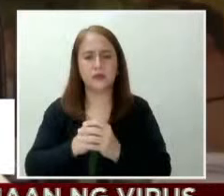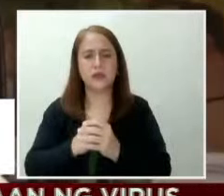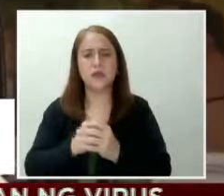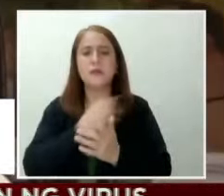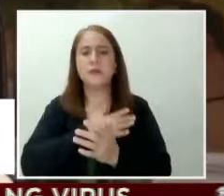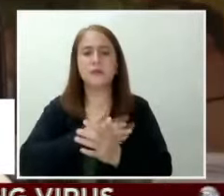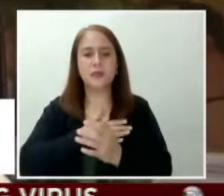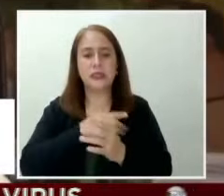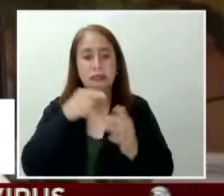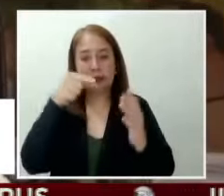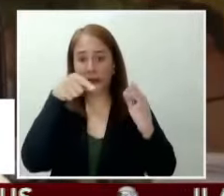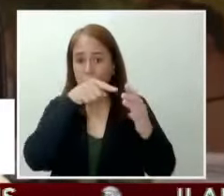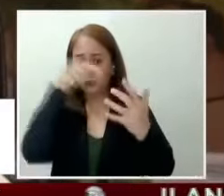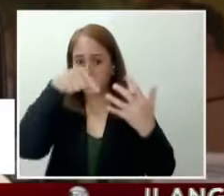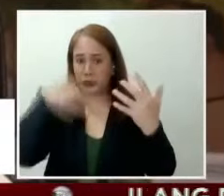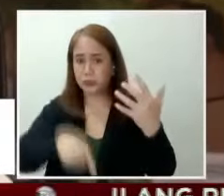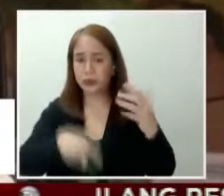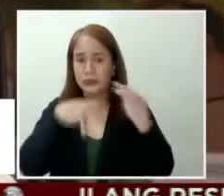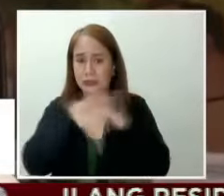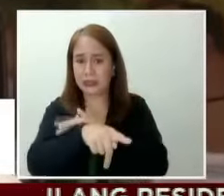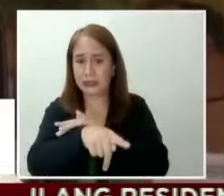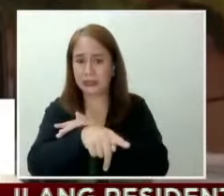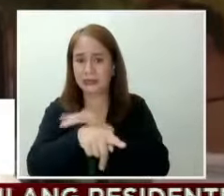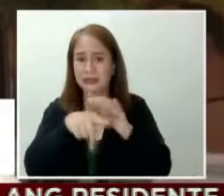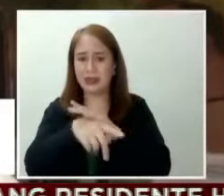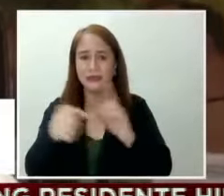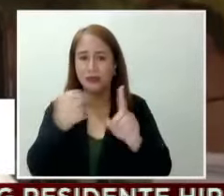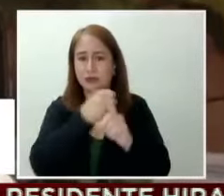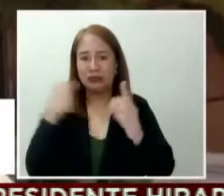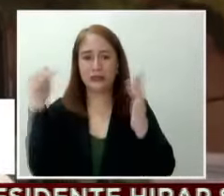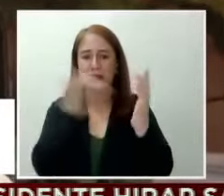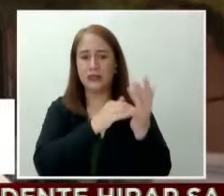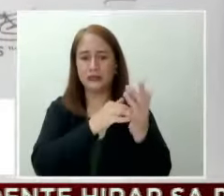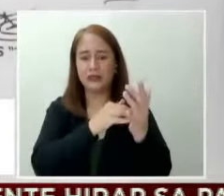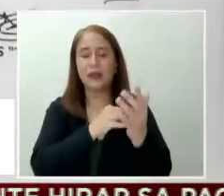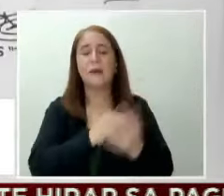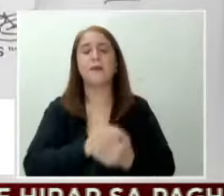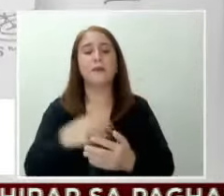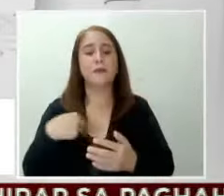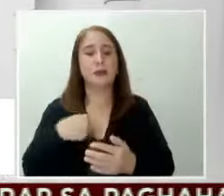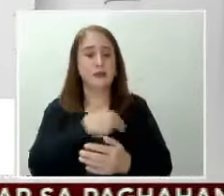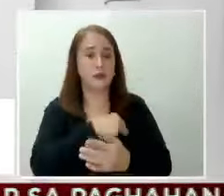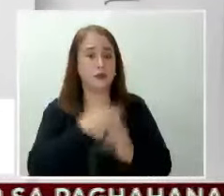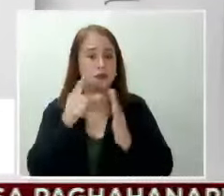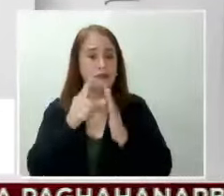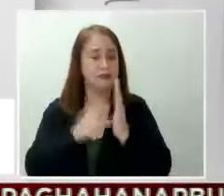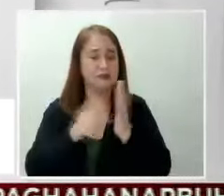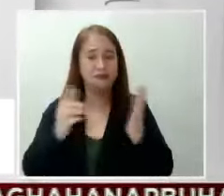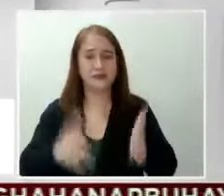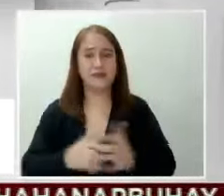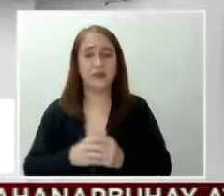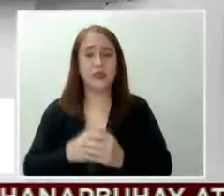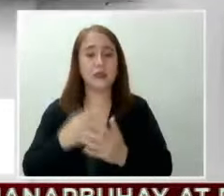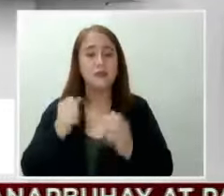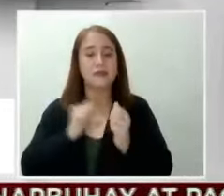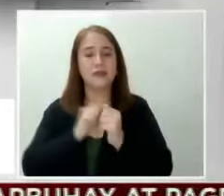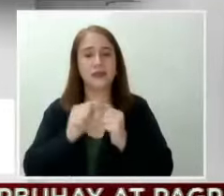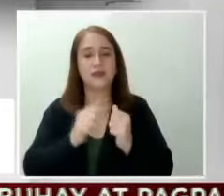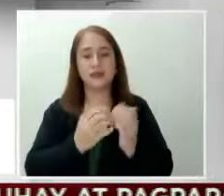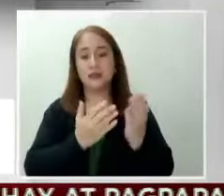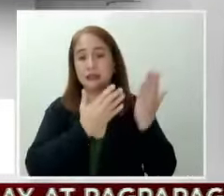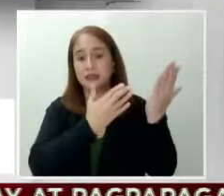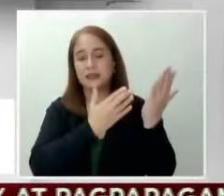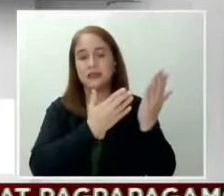killings of an act of violence against the members of the bar and the bench. Ipinasa sa Senado kanina ang isang resolusyon